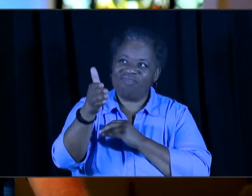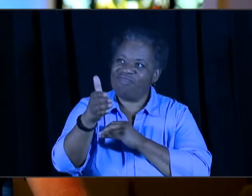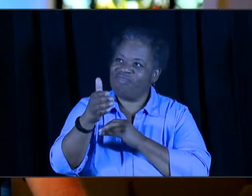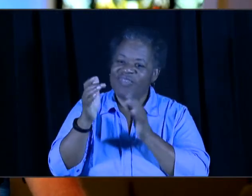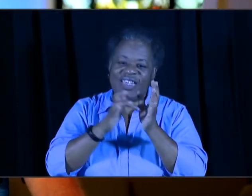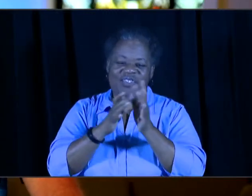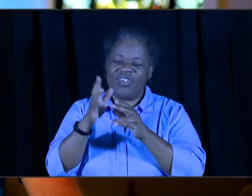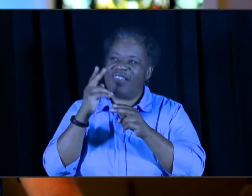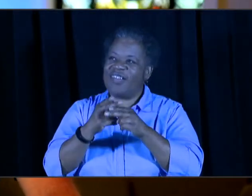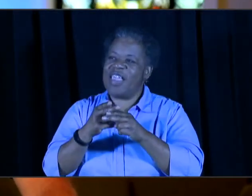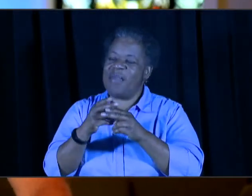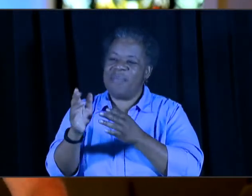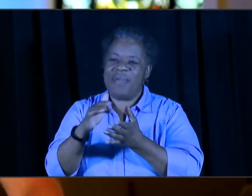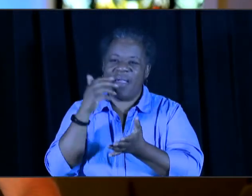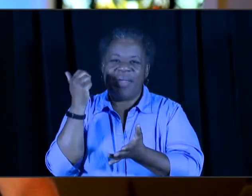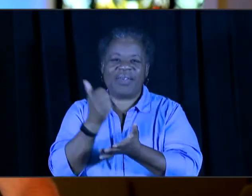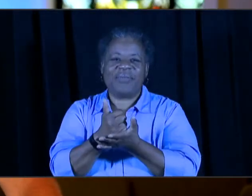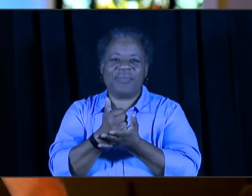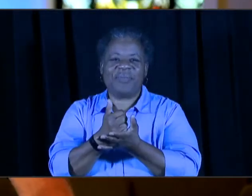name. Amen.